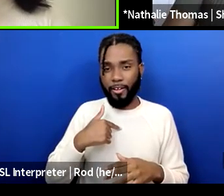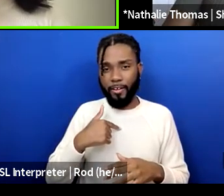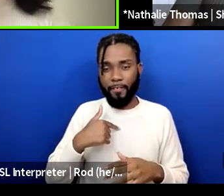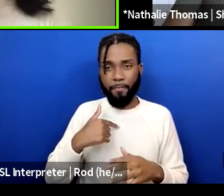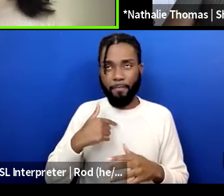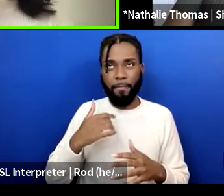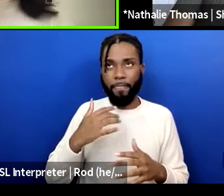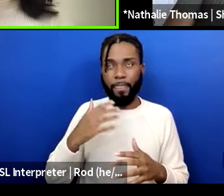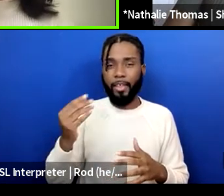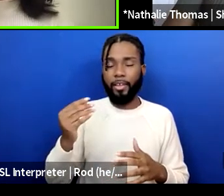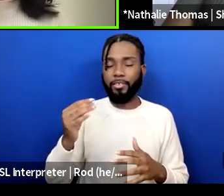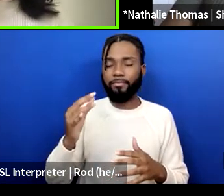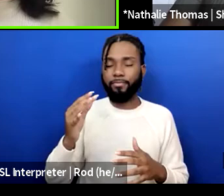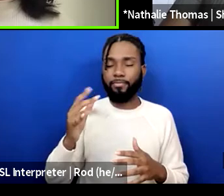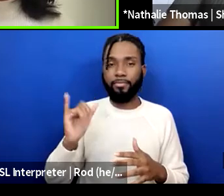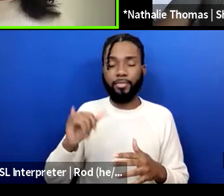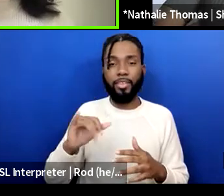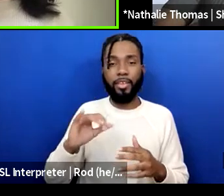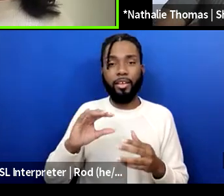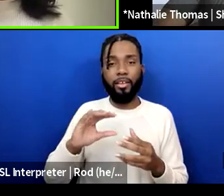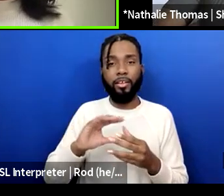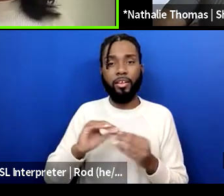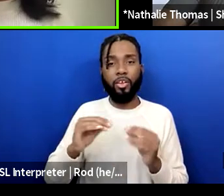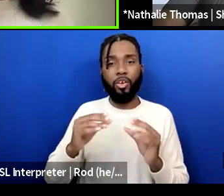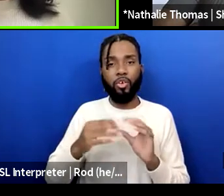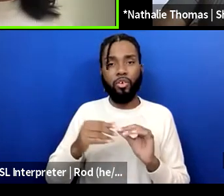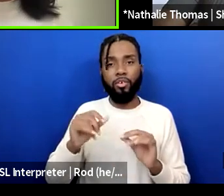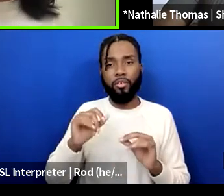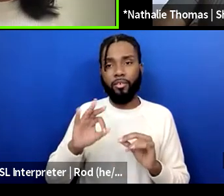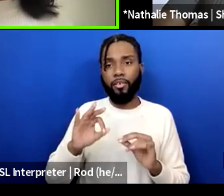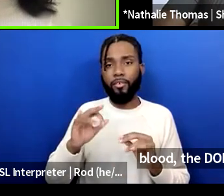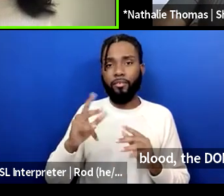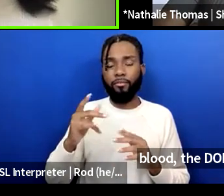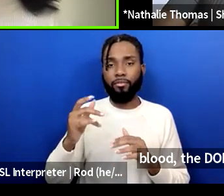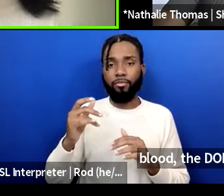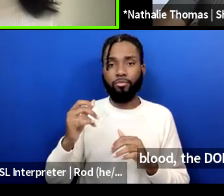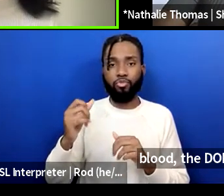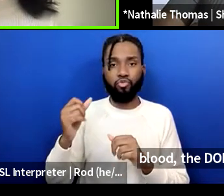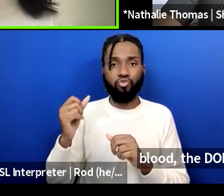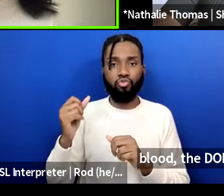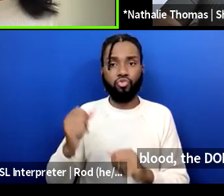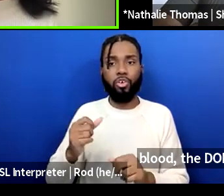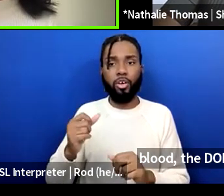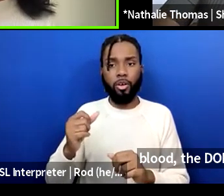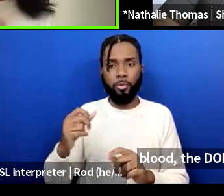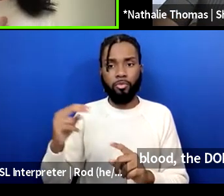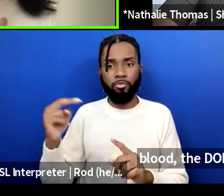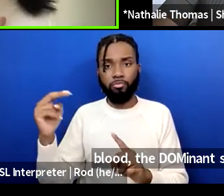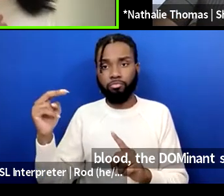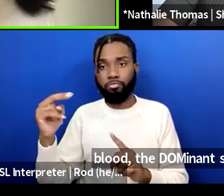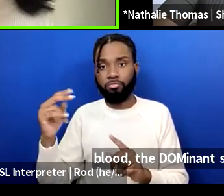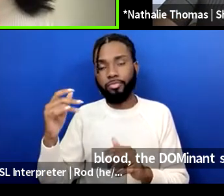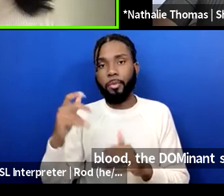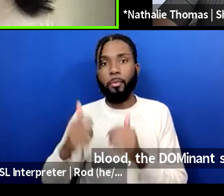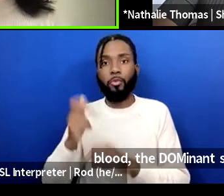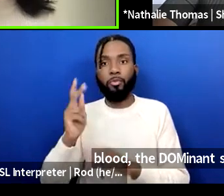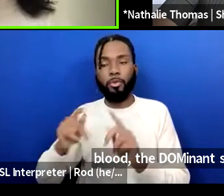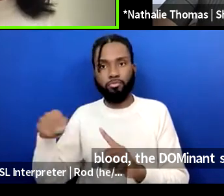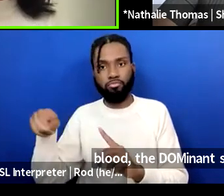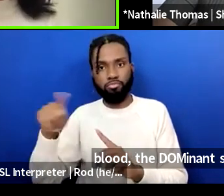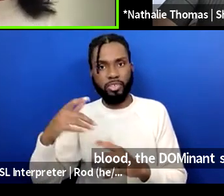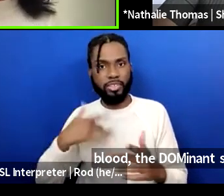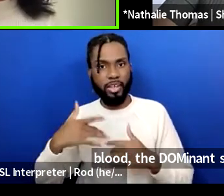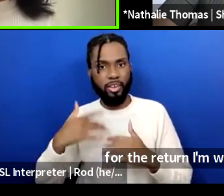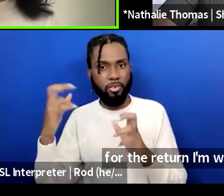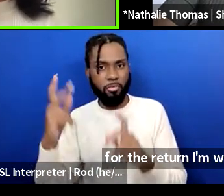and the narrative of like the dominant side of the field really excited for the return. I'm wondering what is